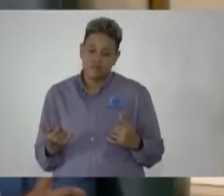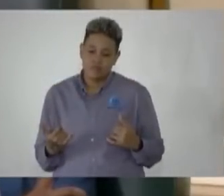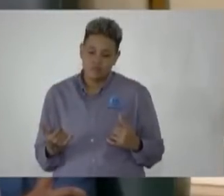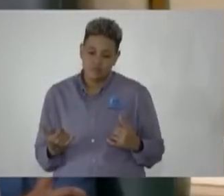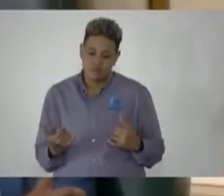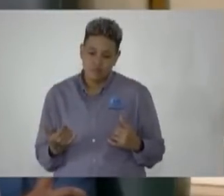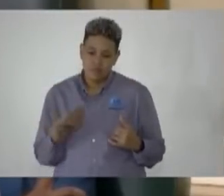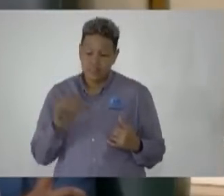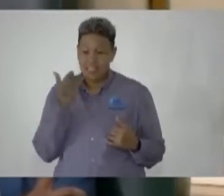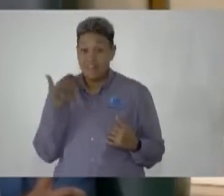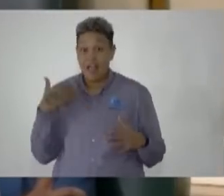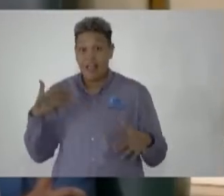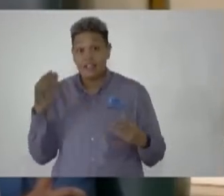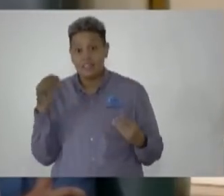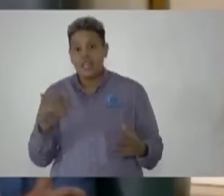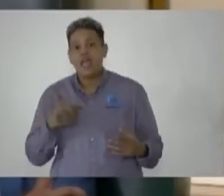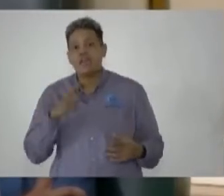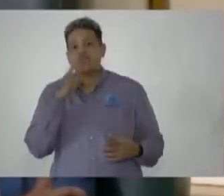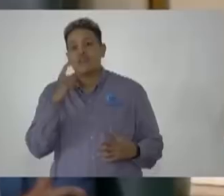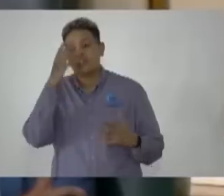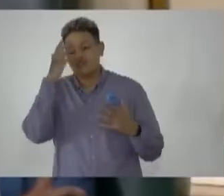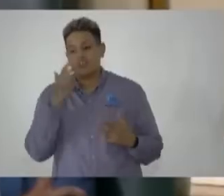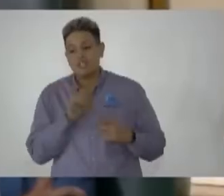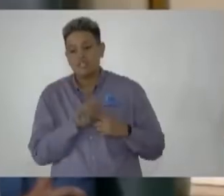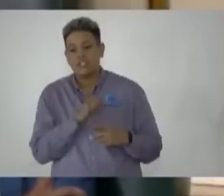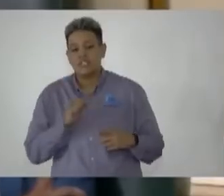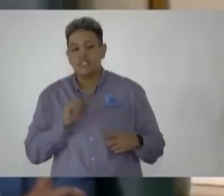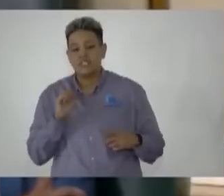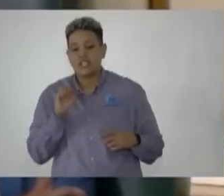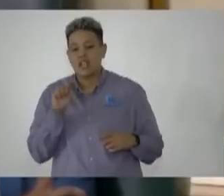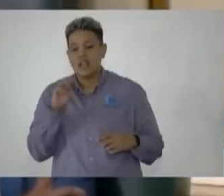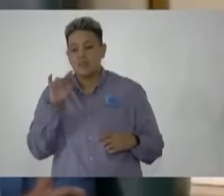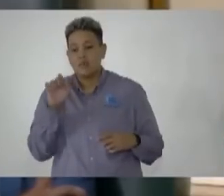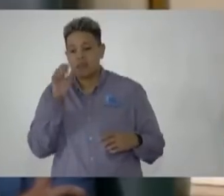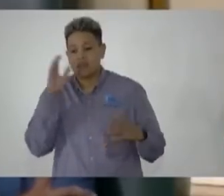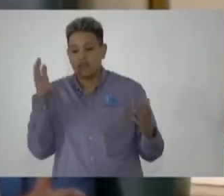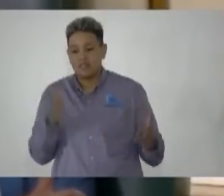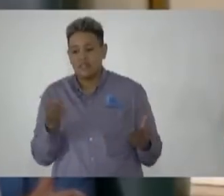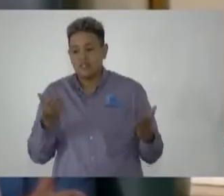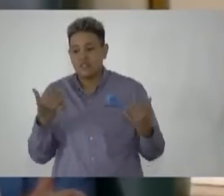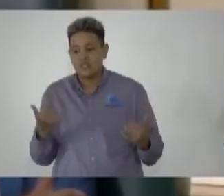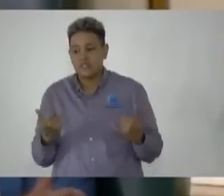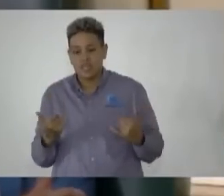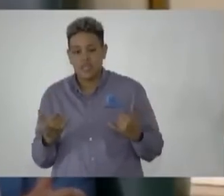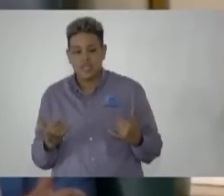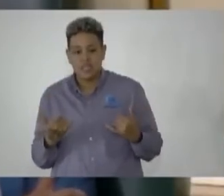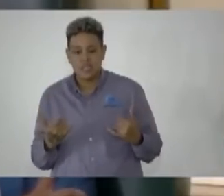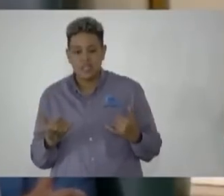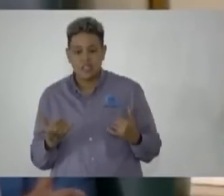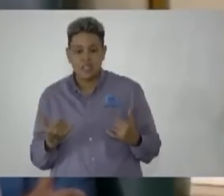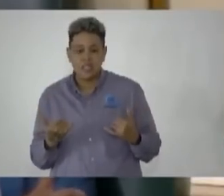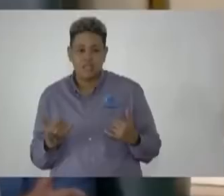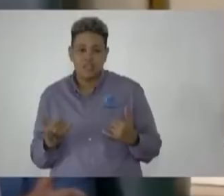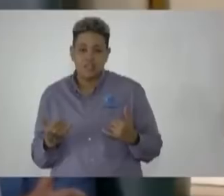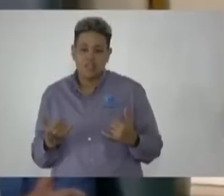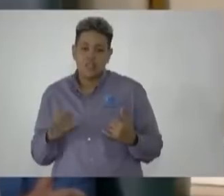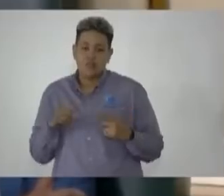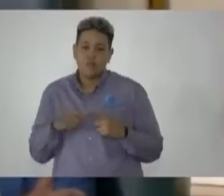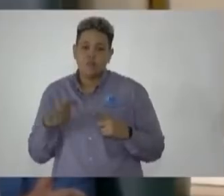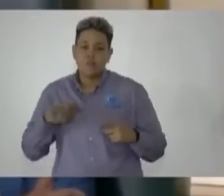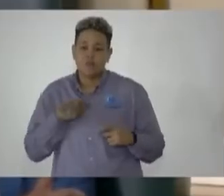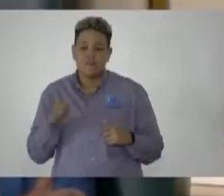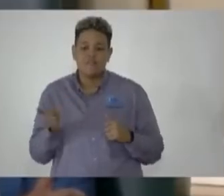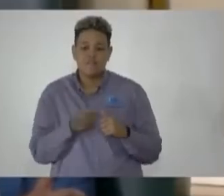it would be remiss of me to say that I really regret that Senator Scott Motley is not here today, because when we had